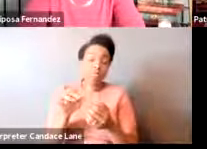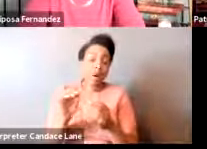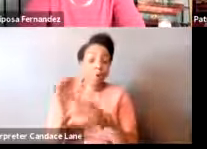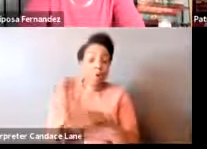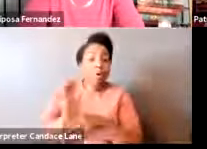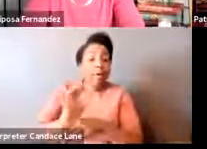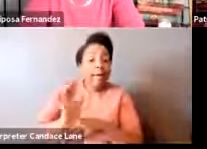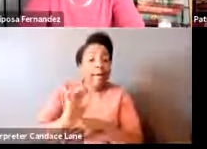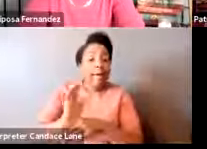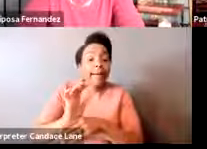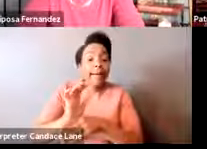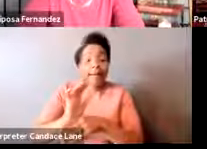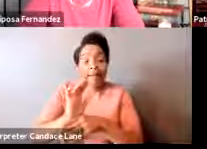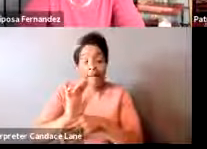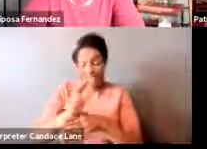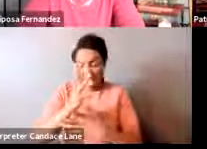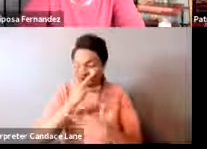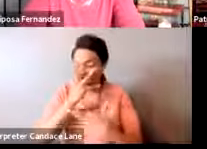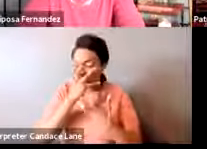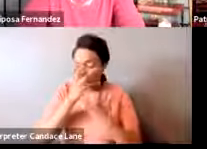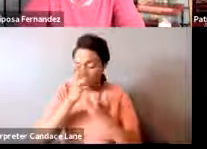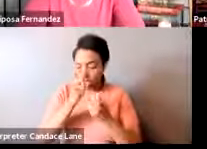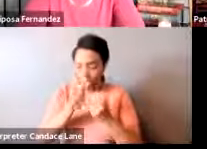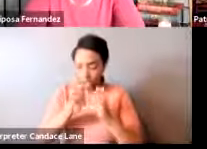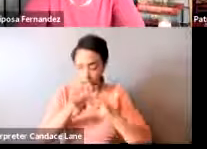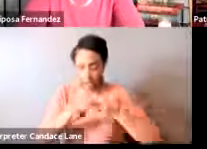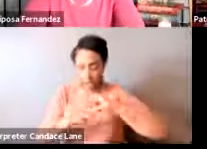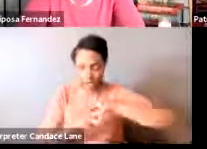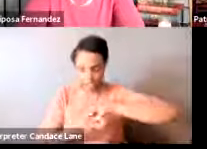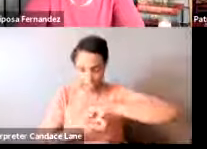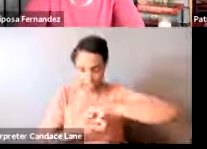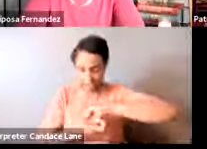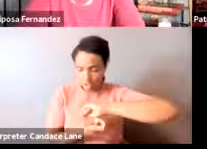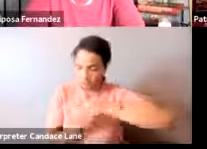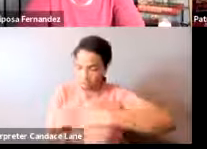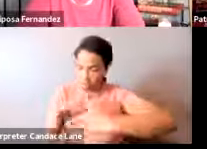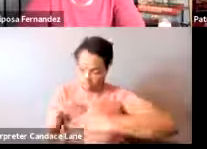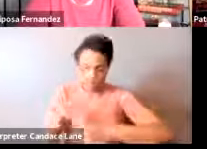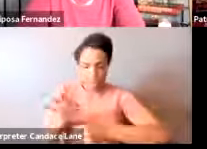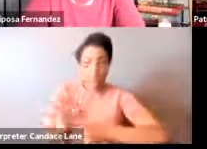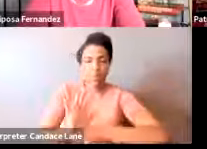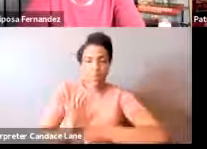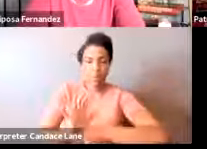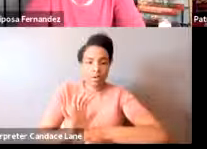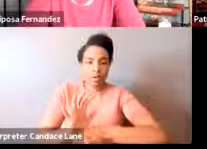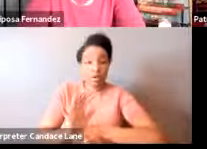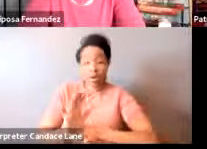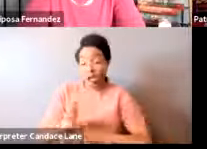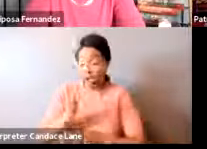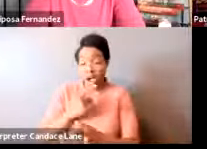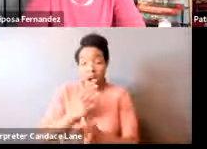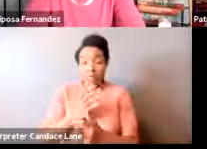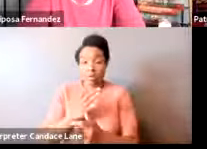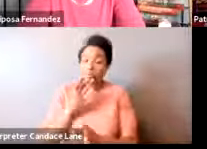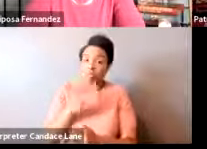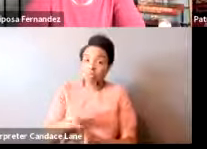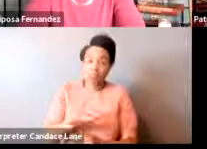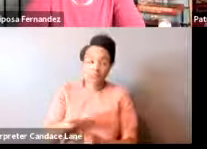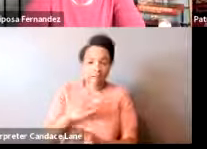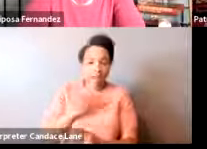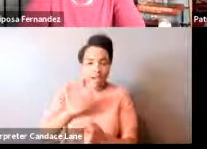video, being very fortunate to be on my friend's land and just make videos